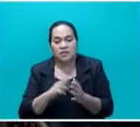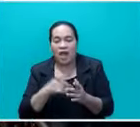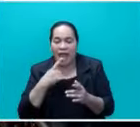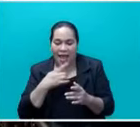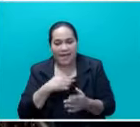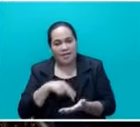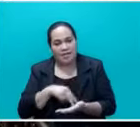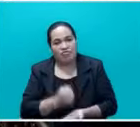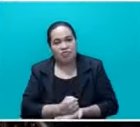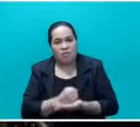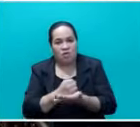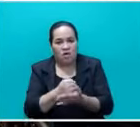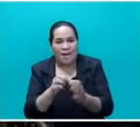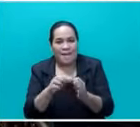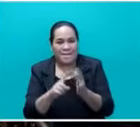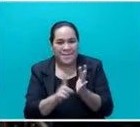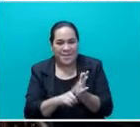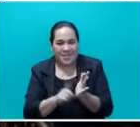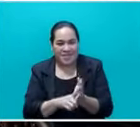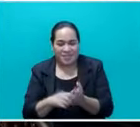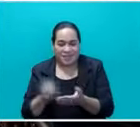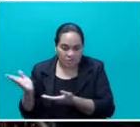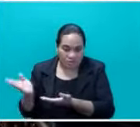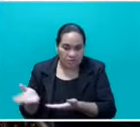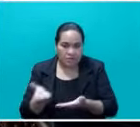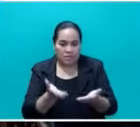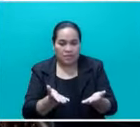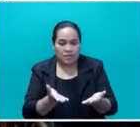bill presented before the House by the